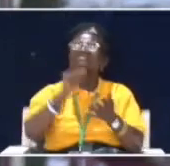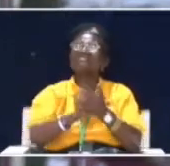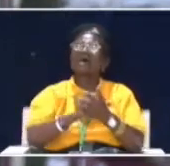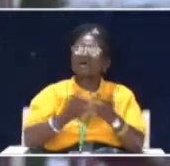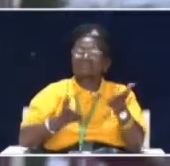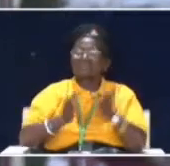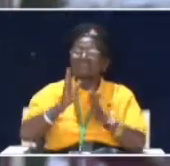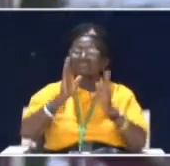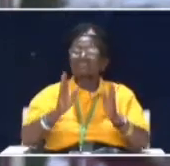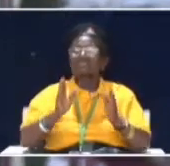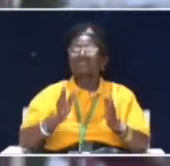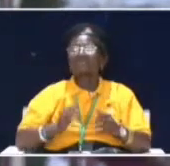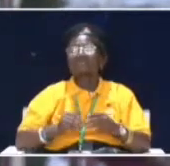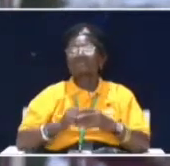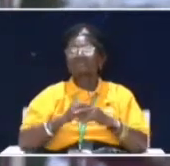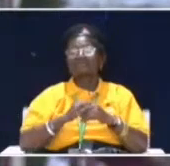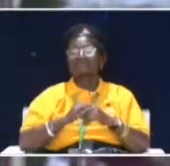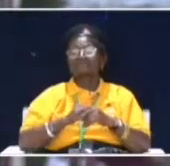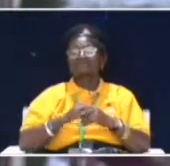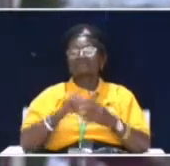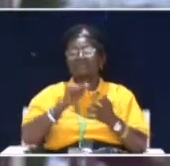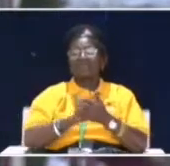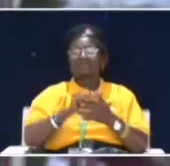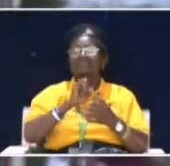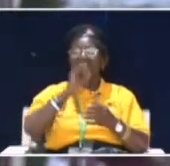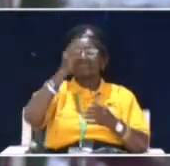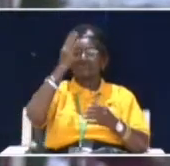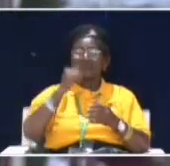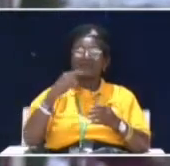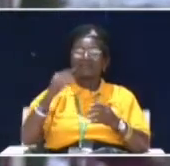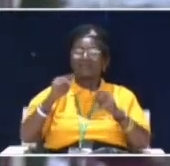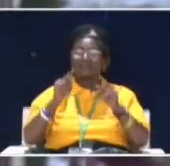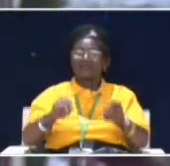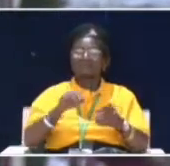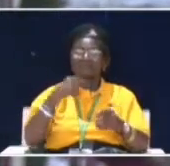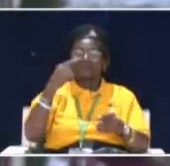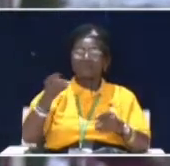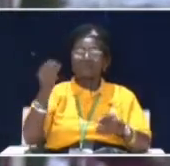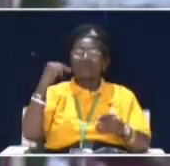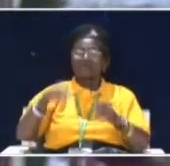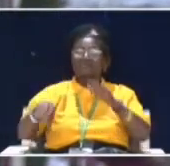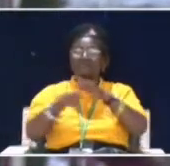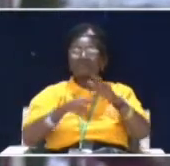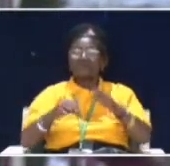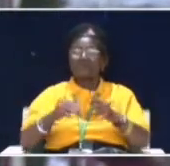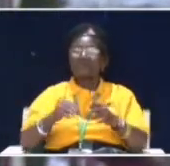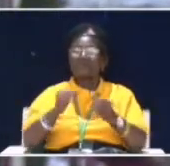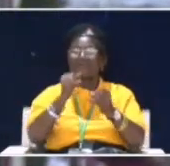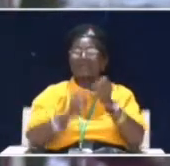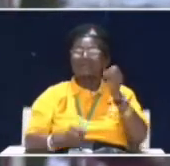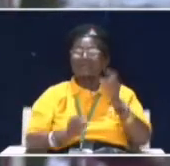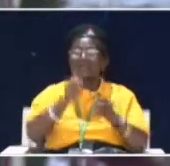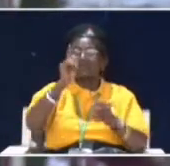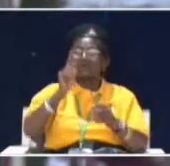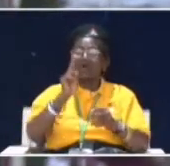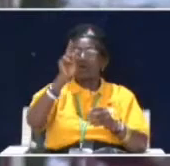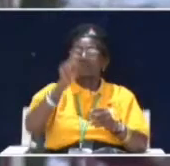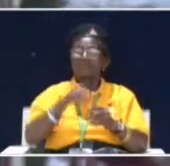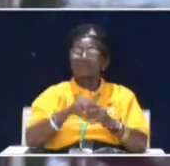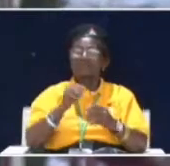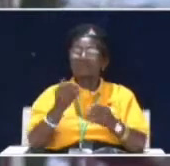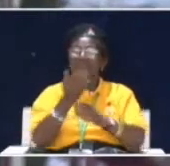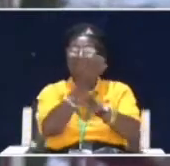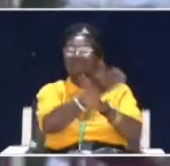eru lasan lasan? That's why the fellow who was below ended up in prison. Idi ni yen to je pe eni